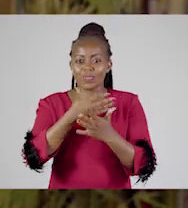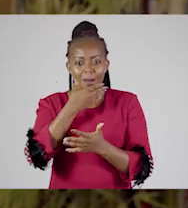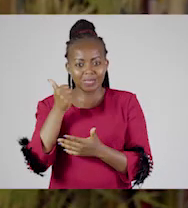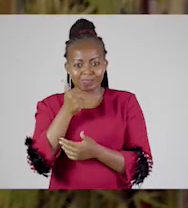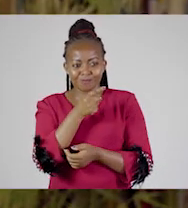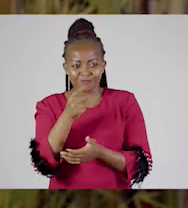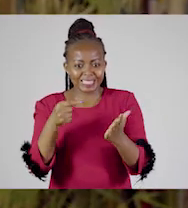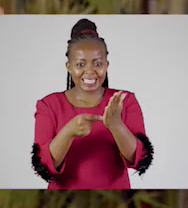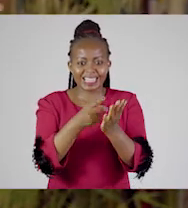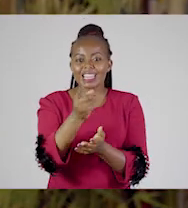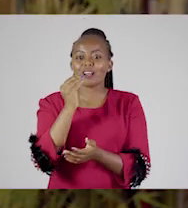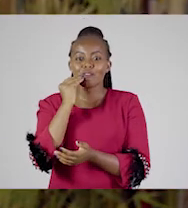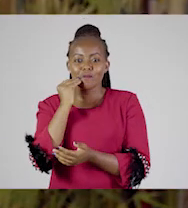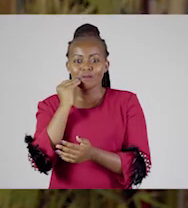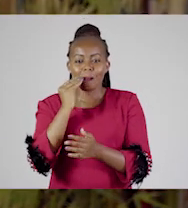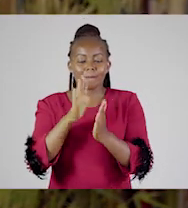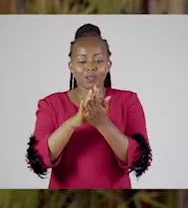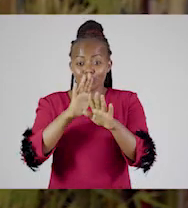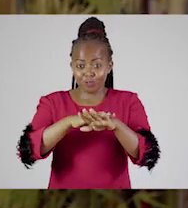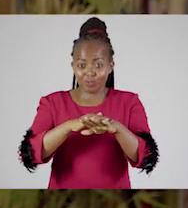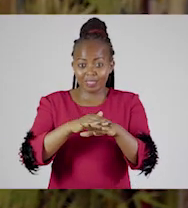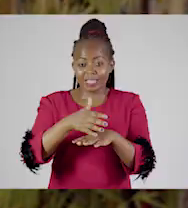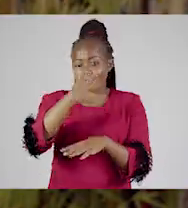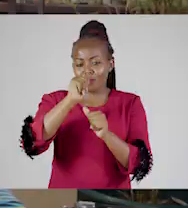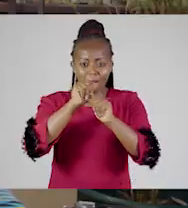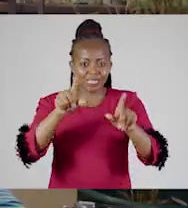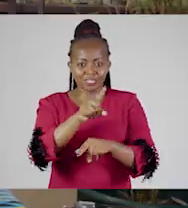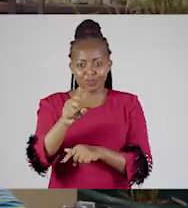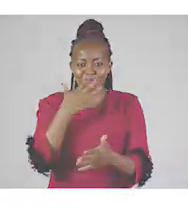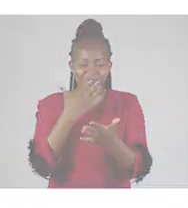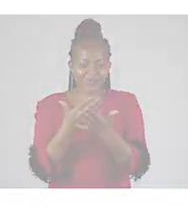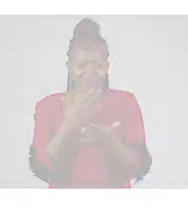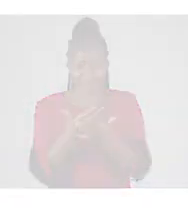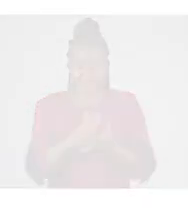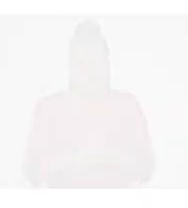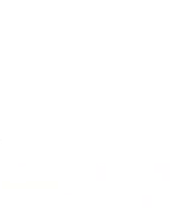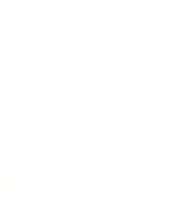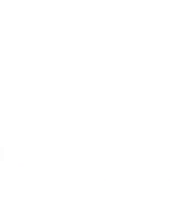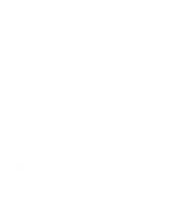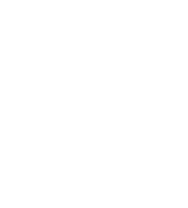best. Those who are digitizing at home, good luck and Godspeed. Thank you.